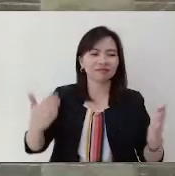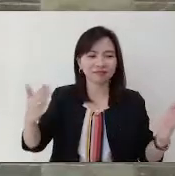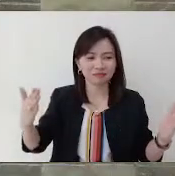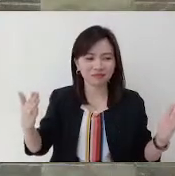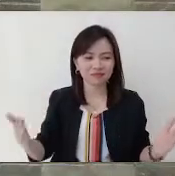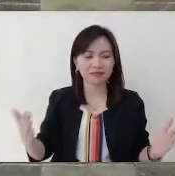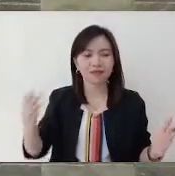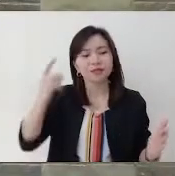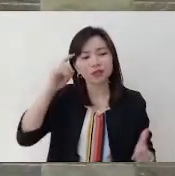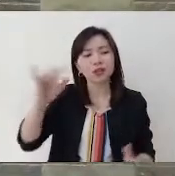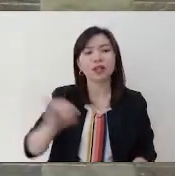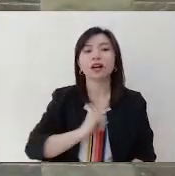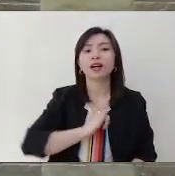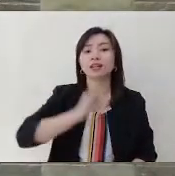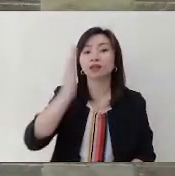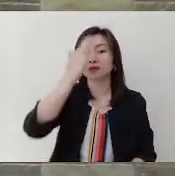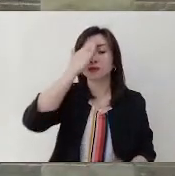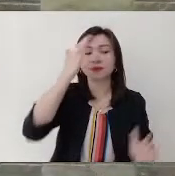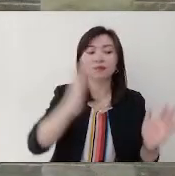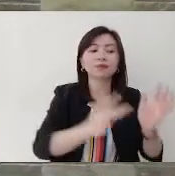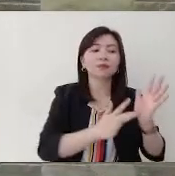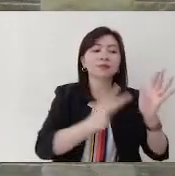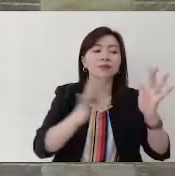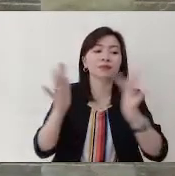recognition. For I know